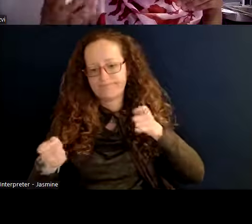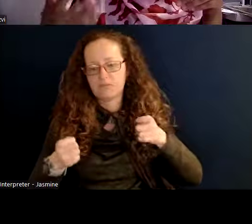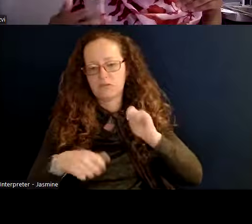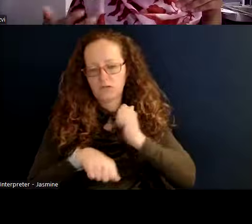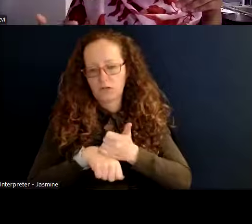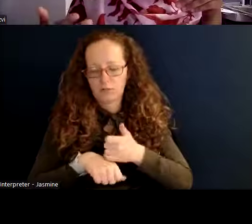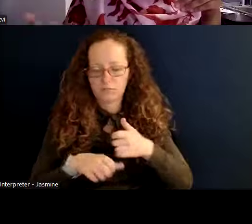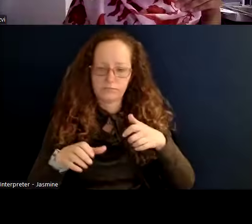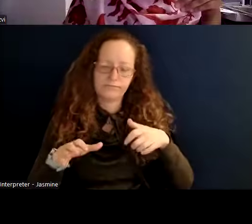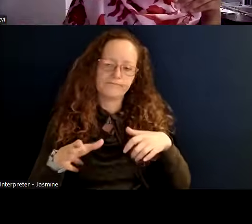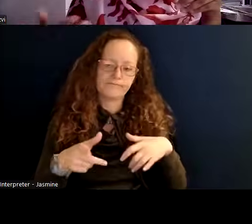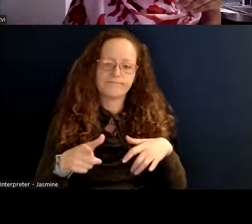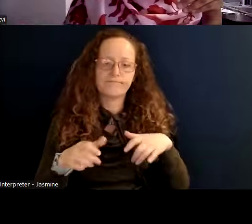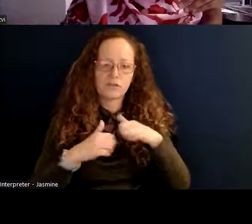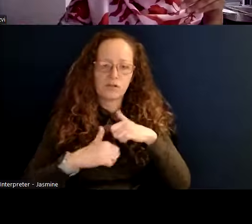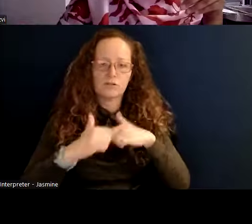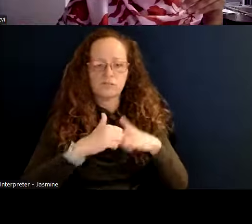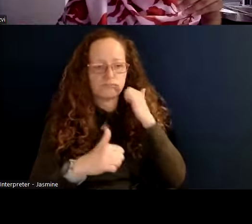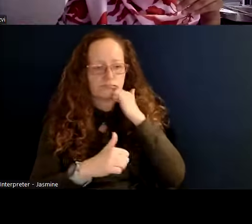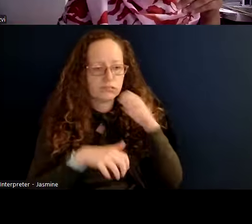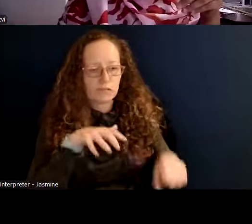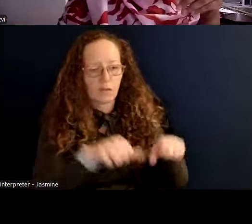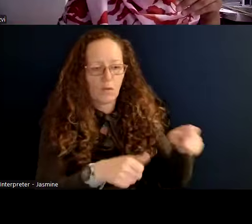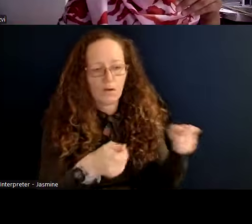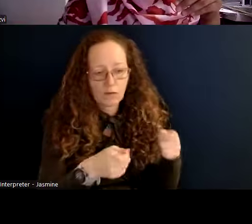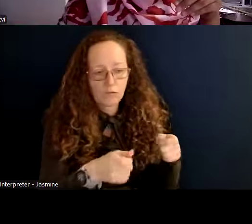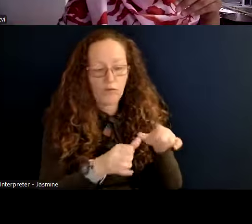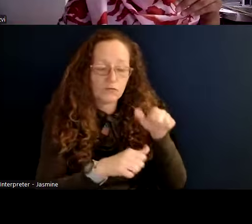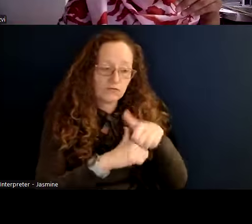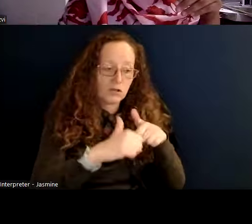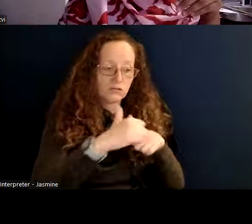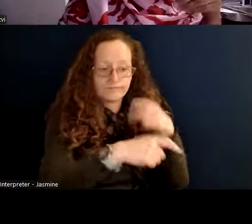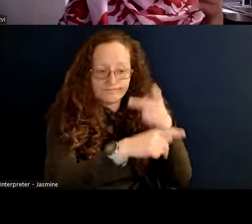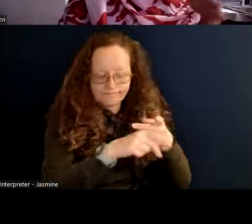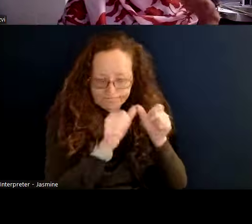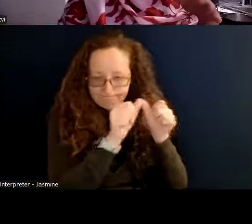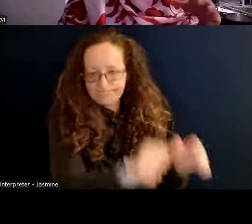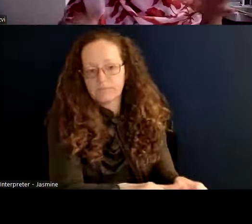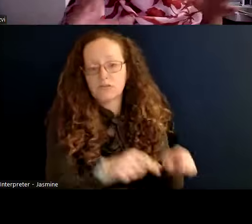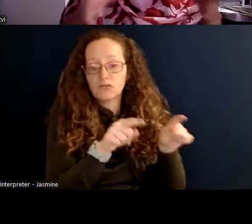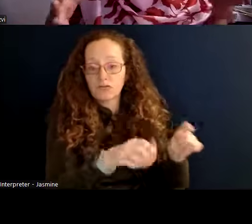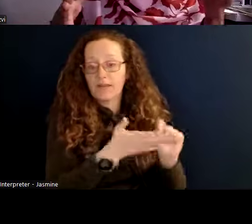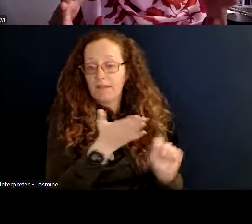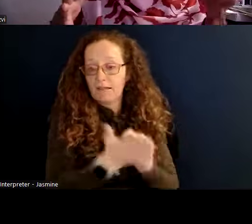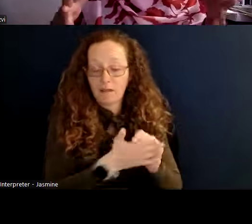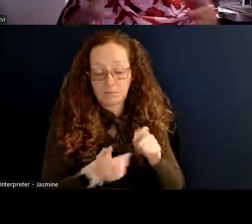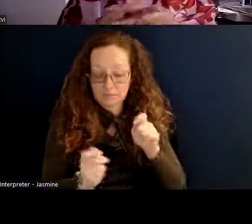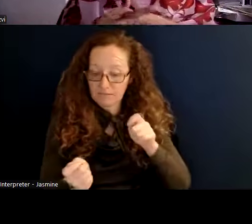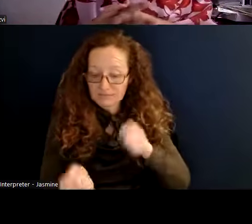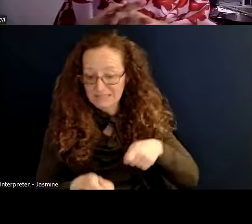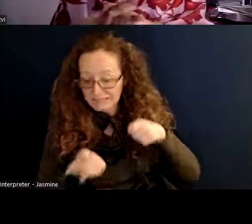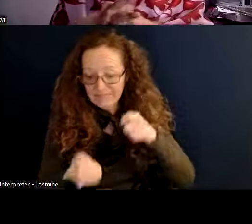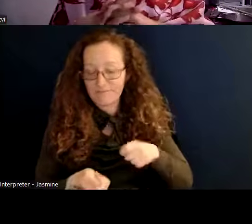everyday colonial control is structured and maintained. During this time period, excavations were not actively taking place in that